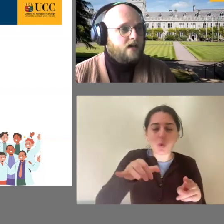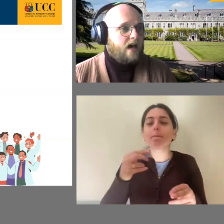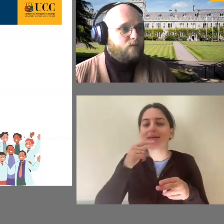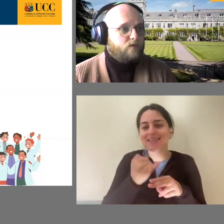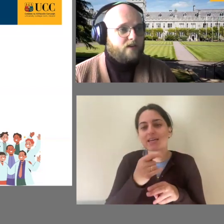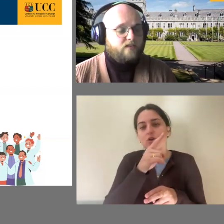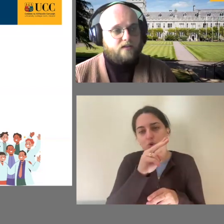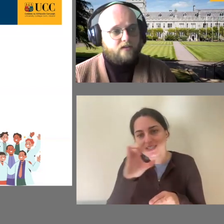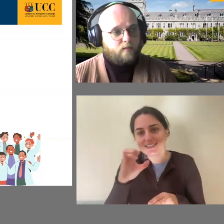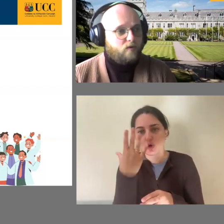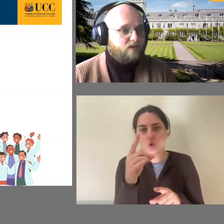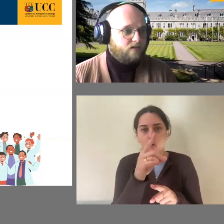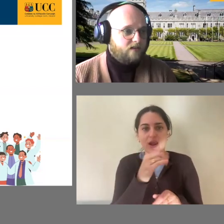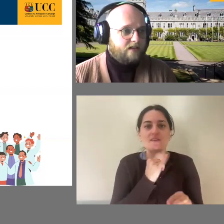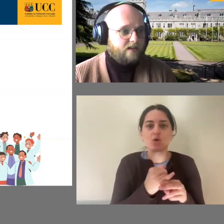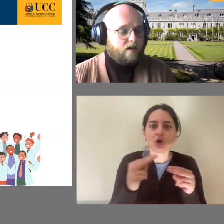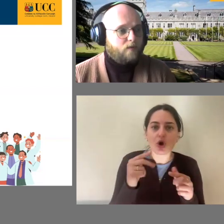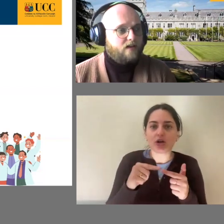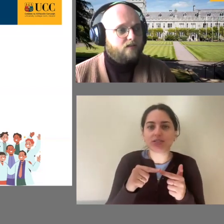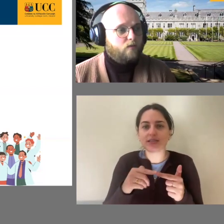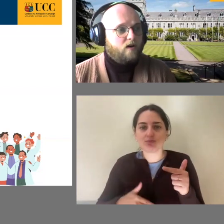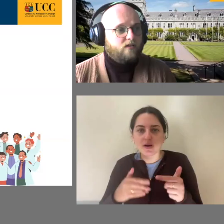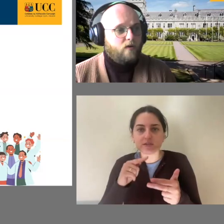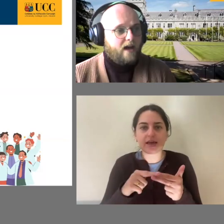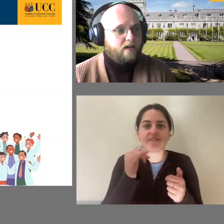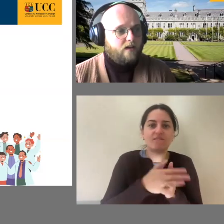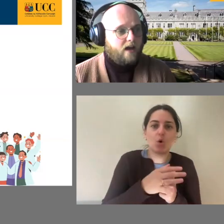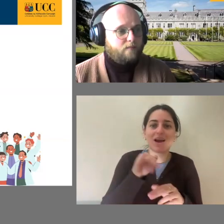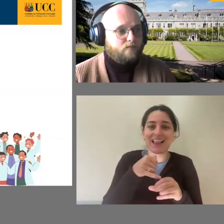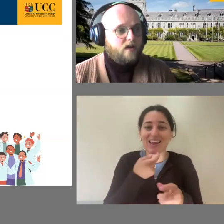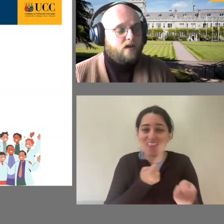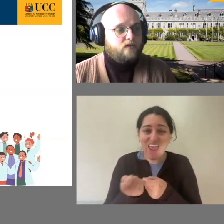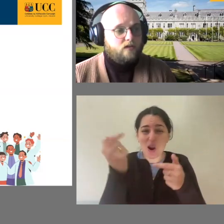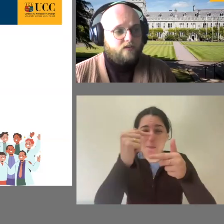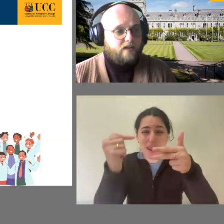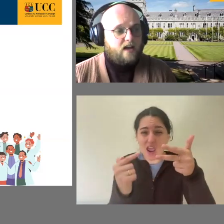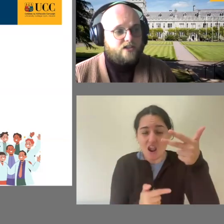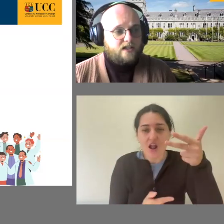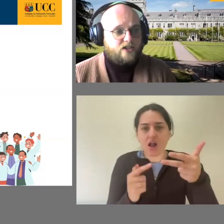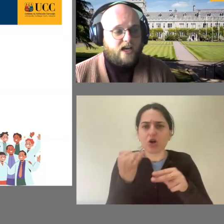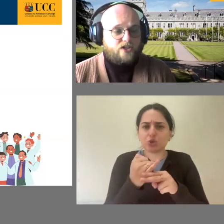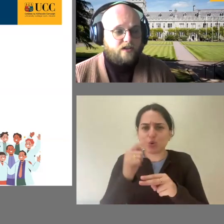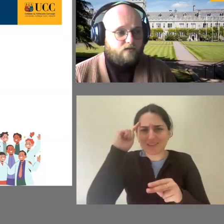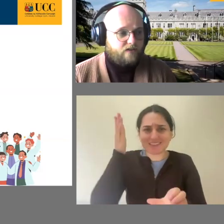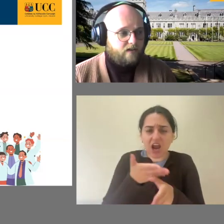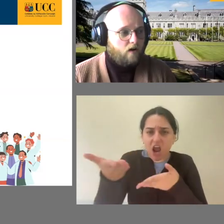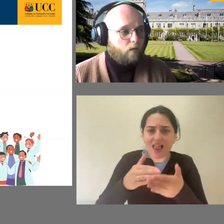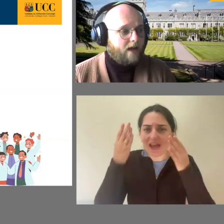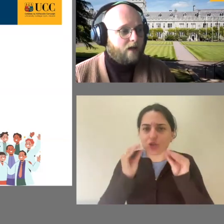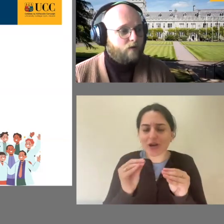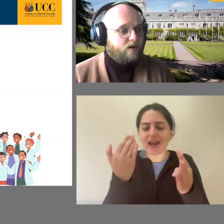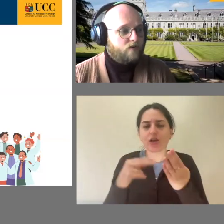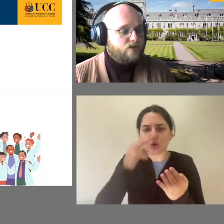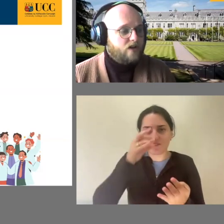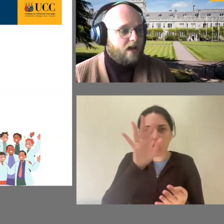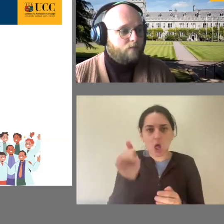UCC. So we had the School of Nursing and Midwifery, School of Clinical Therapies. We also had School of Psychology and Education in the University of